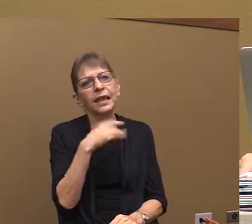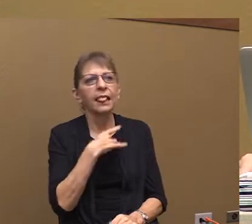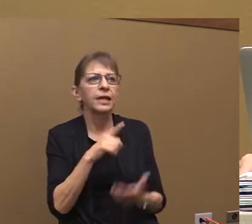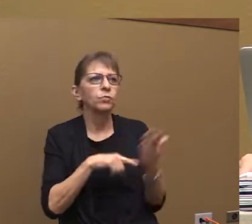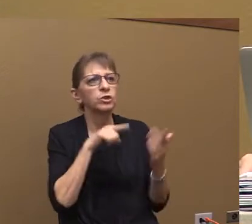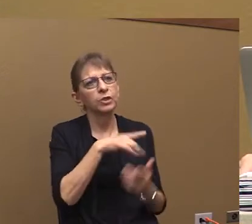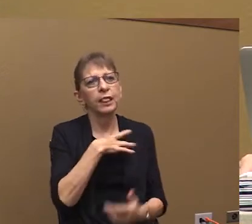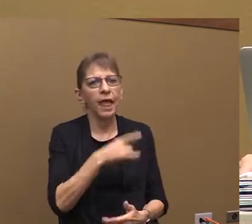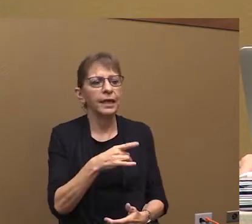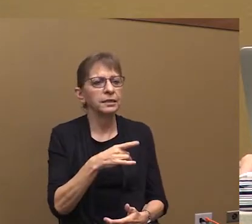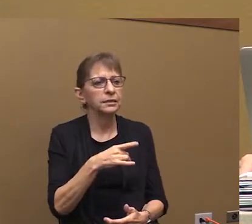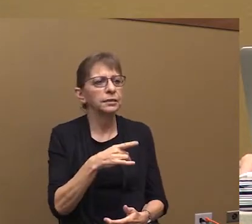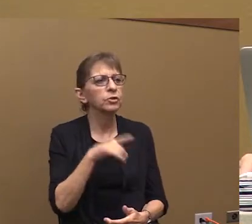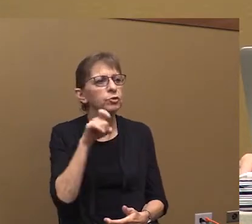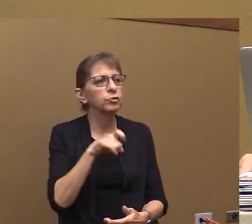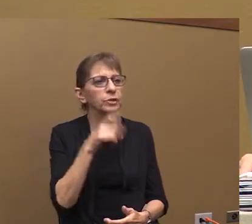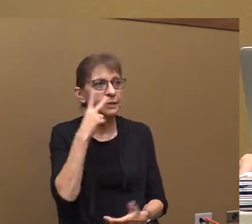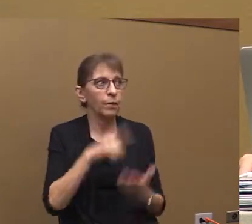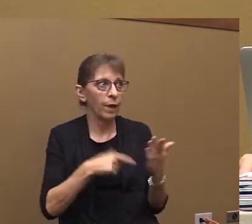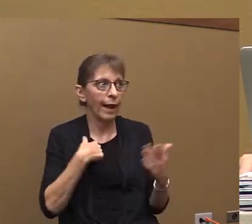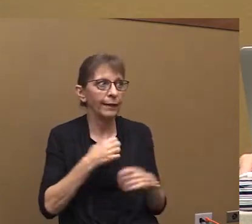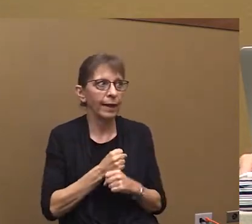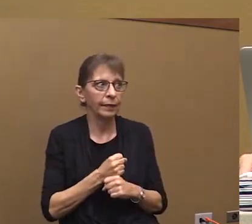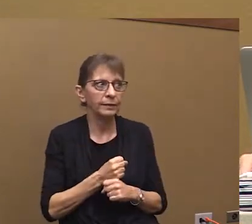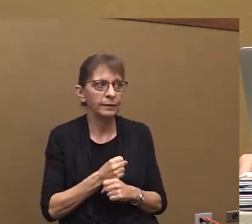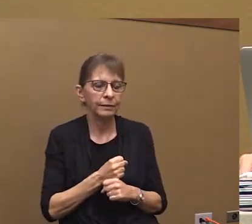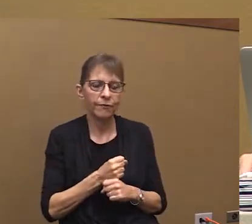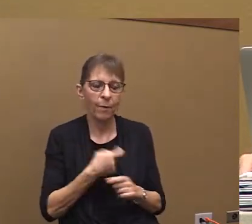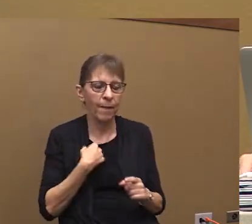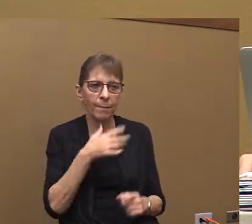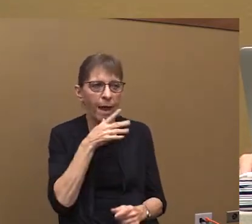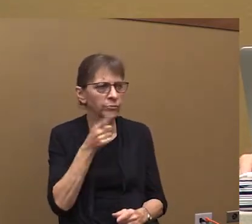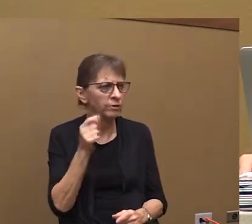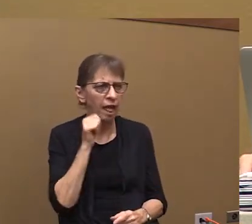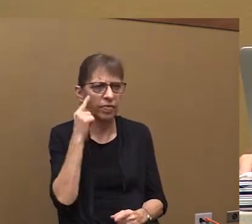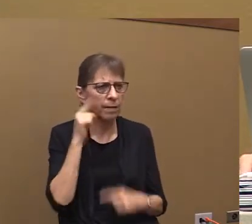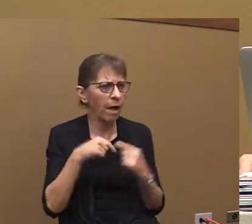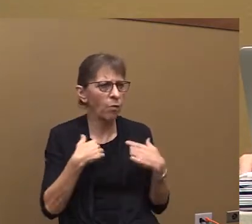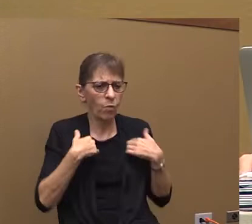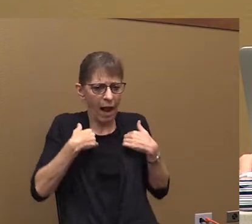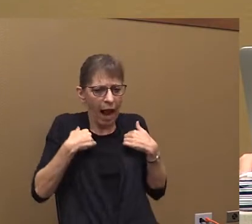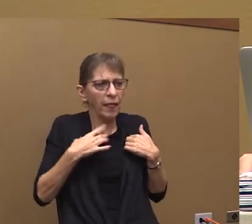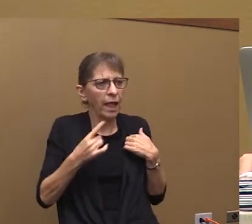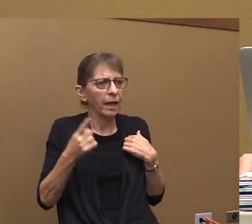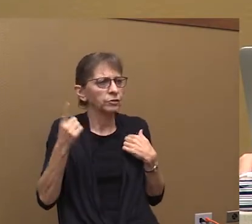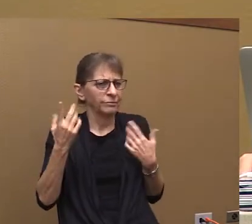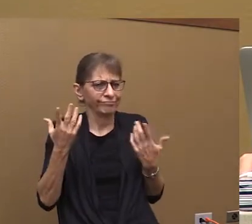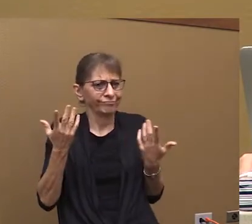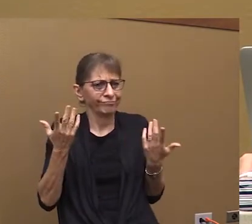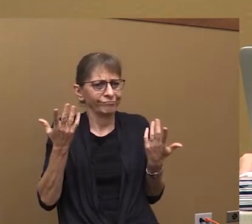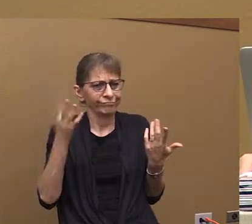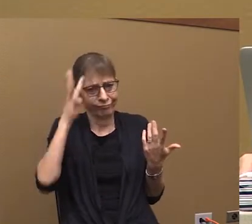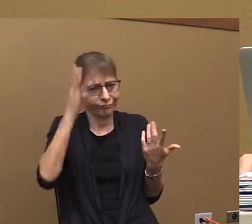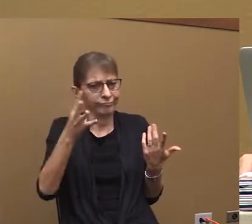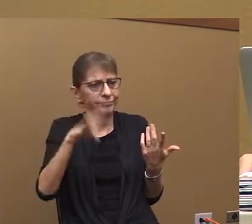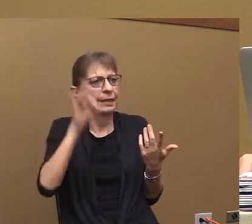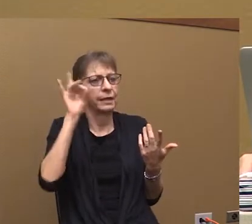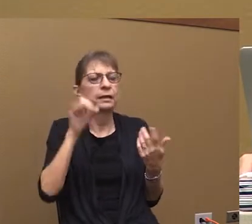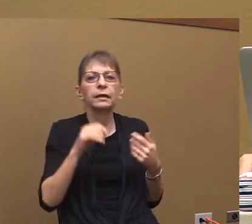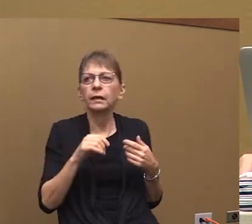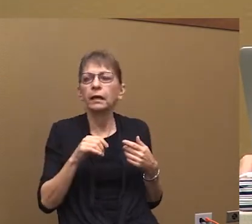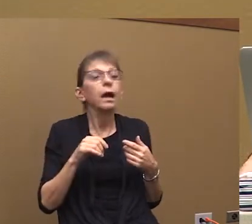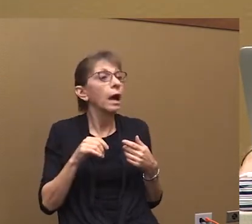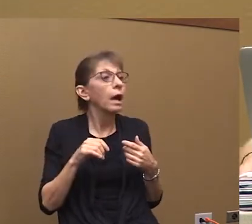like. But my mom would just think, well, Linda will like what she likes, and so you should see what I